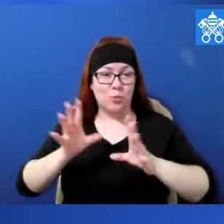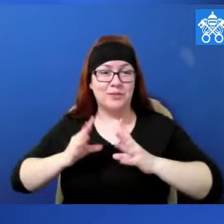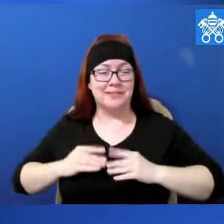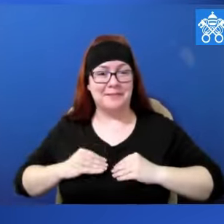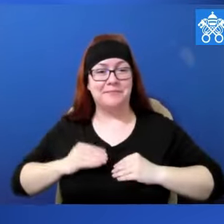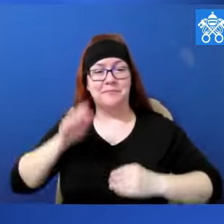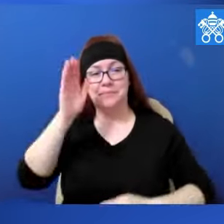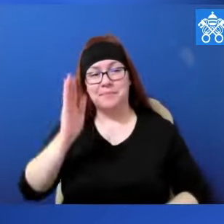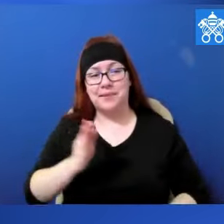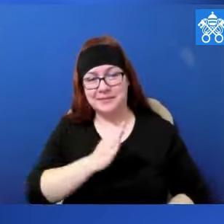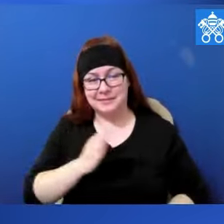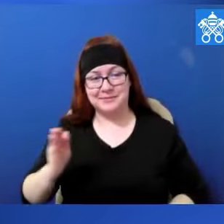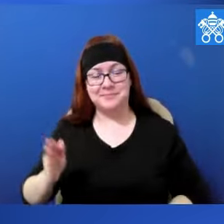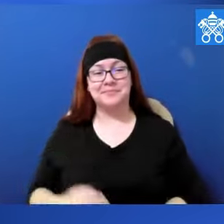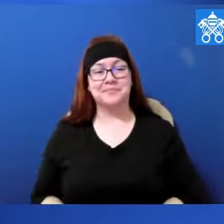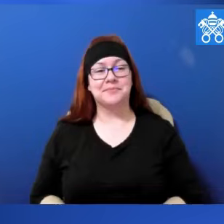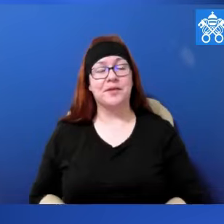broadcast.